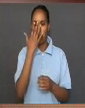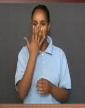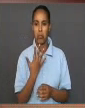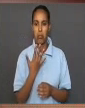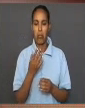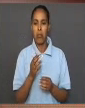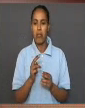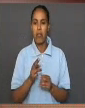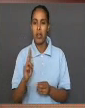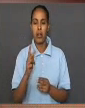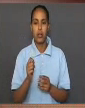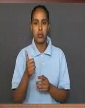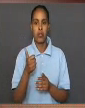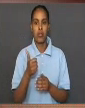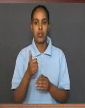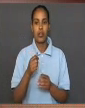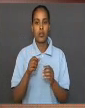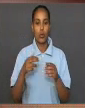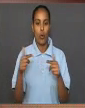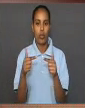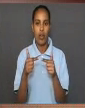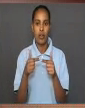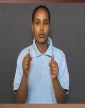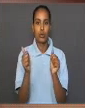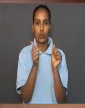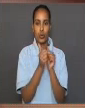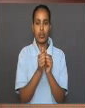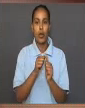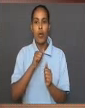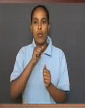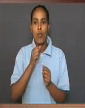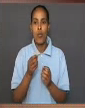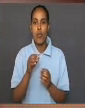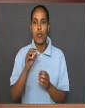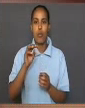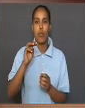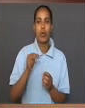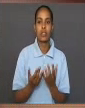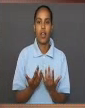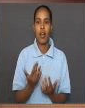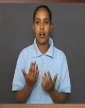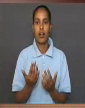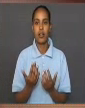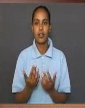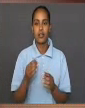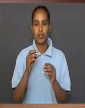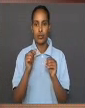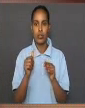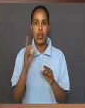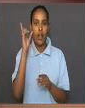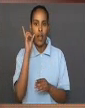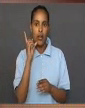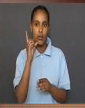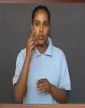very quickly when it comes into contact with moist air. Zinc dissolves in